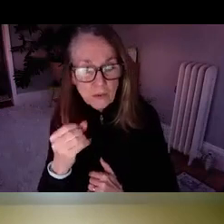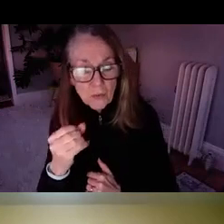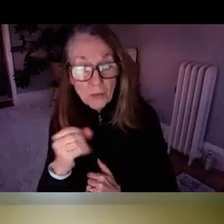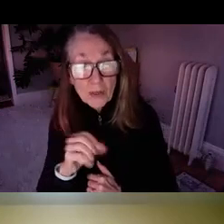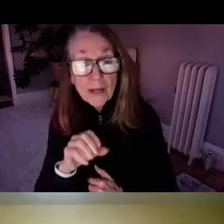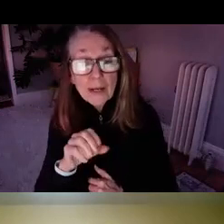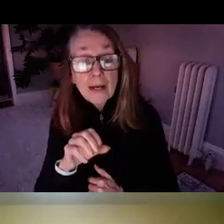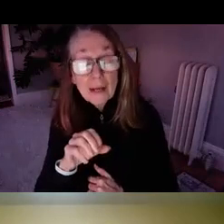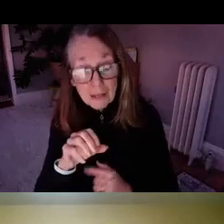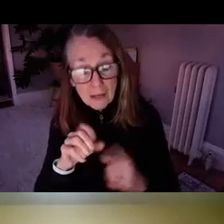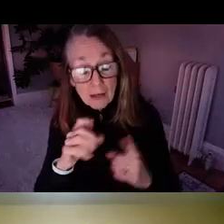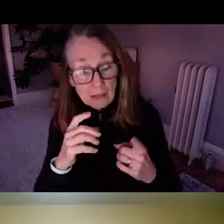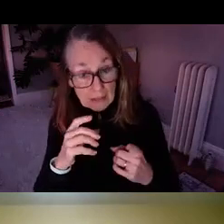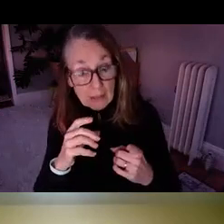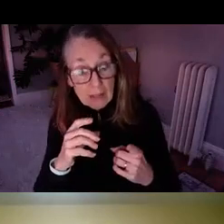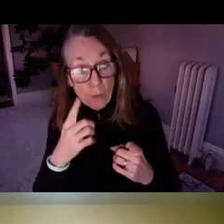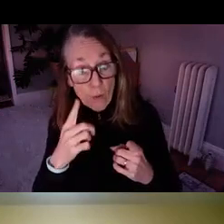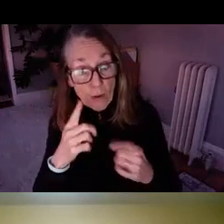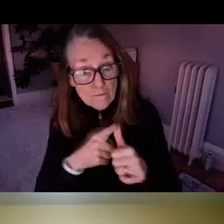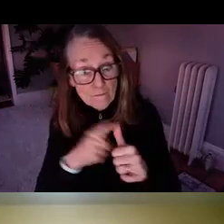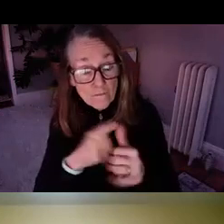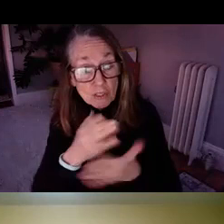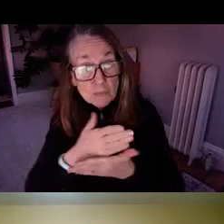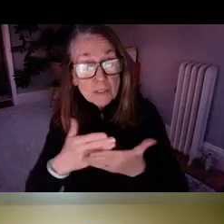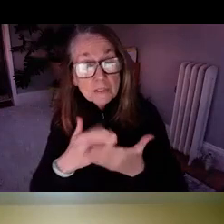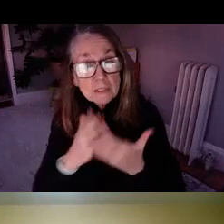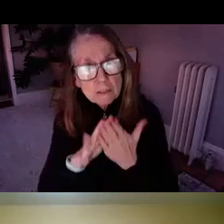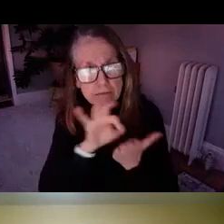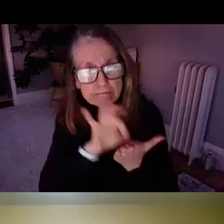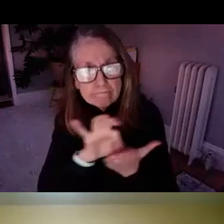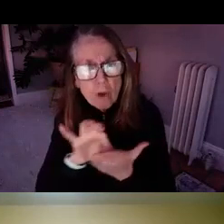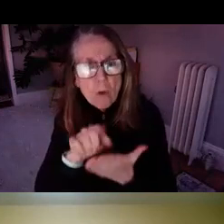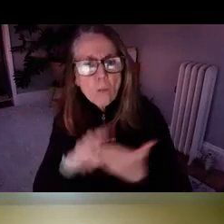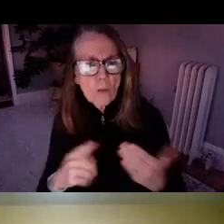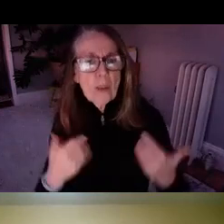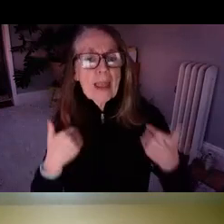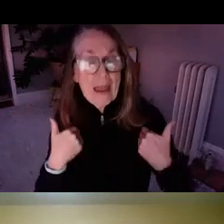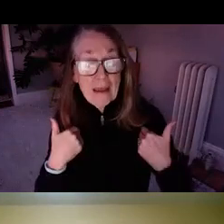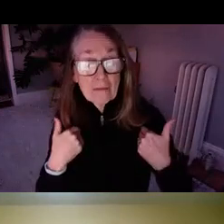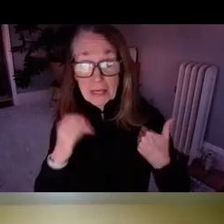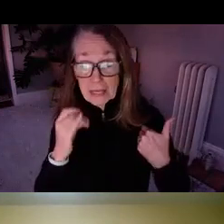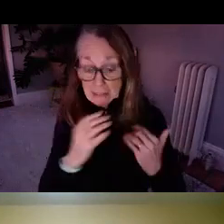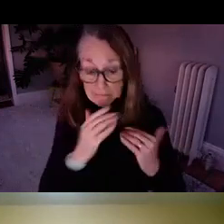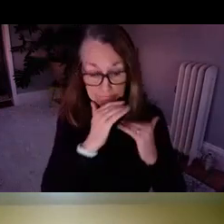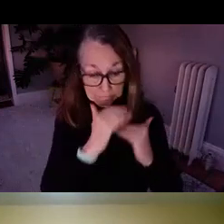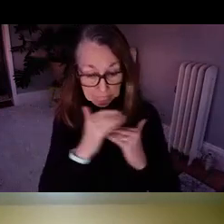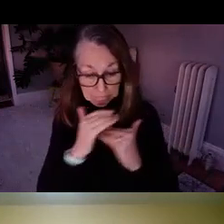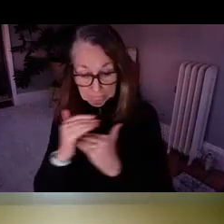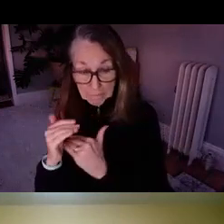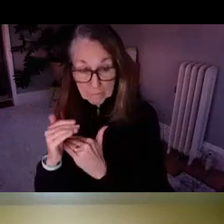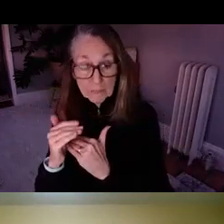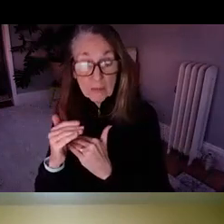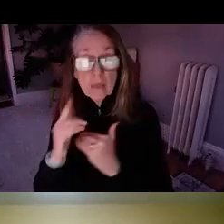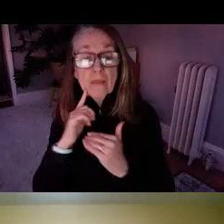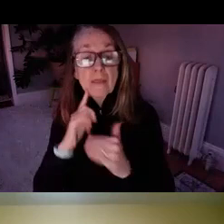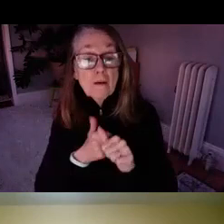think a really important first piece is to take stock of what we have. If there are limitations, and the follow-up discussion we